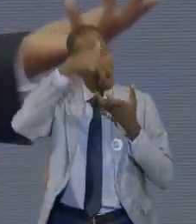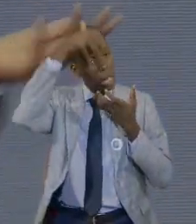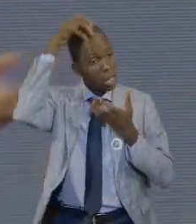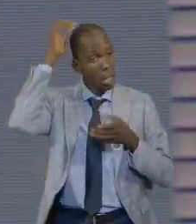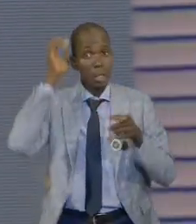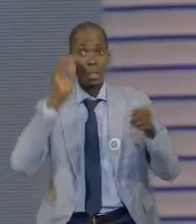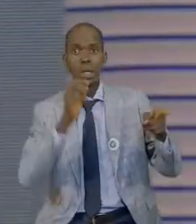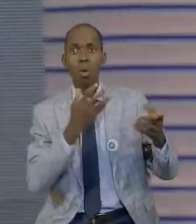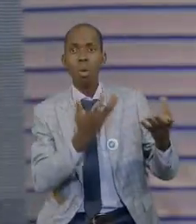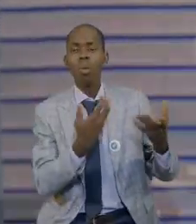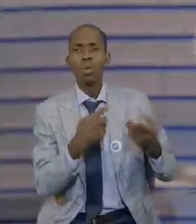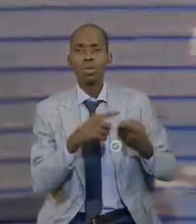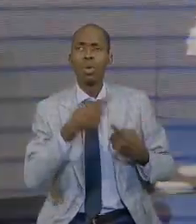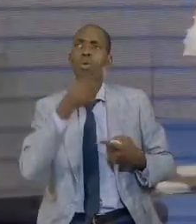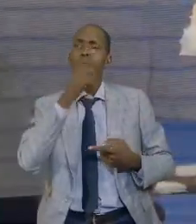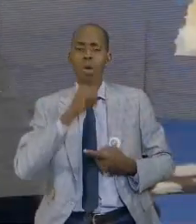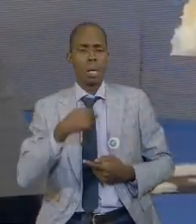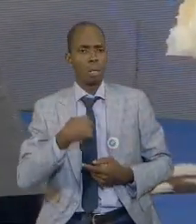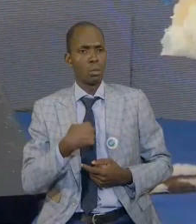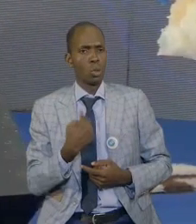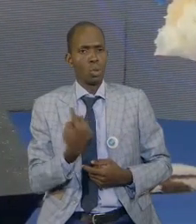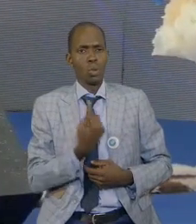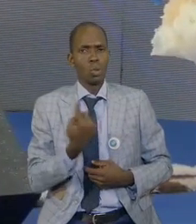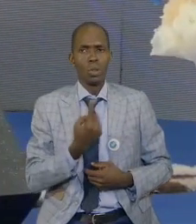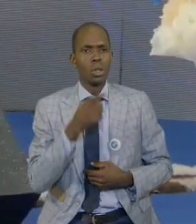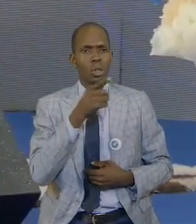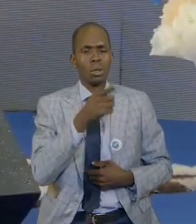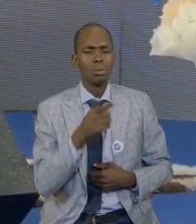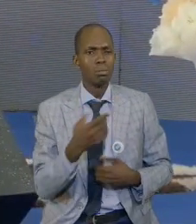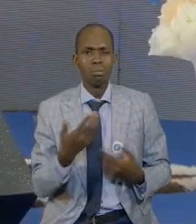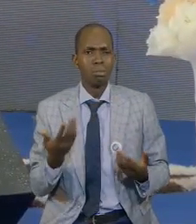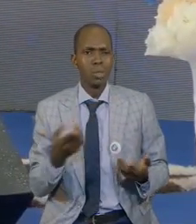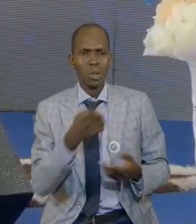me up I think it doesn't have a problem